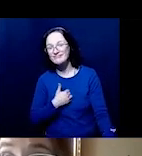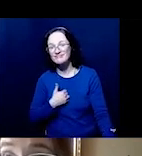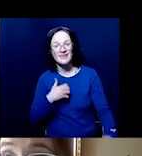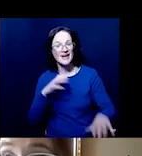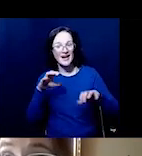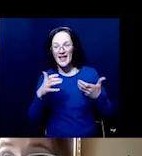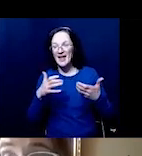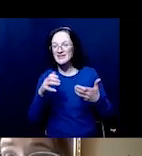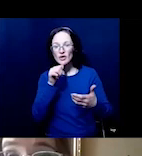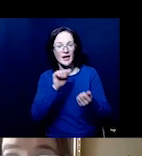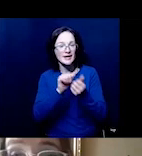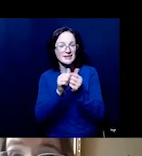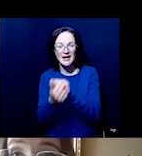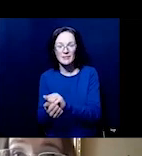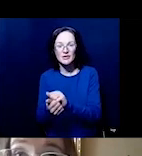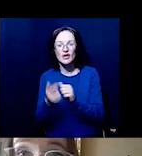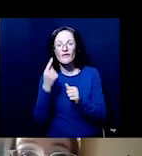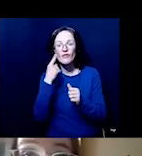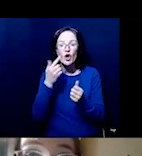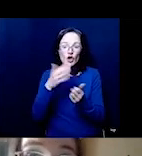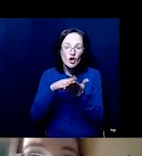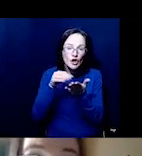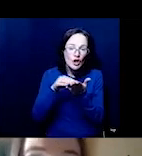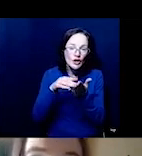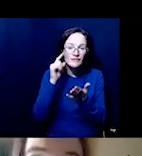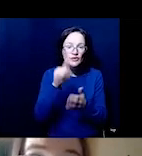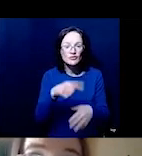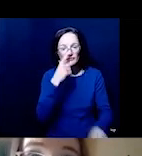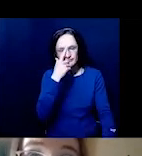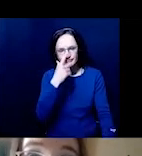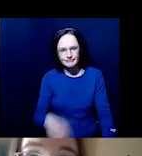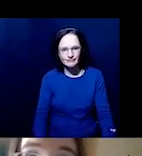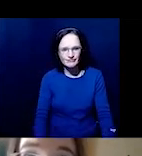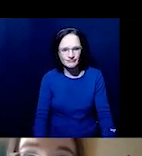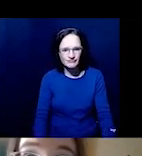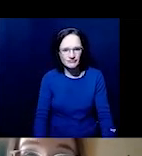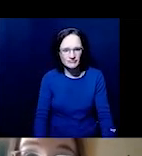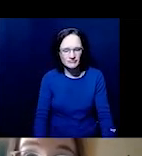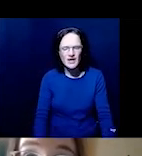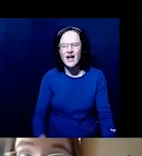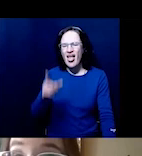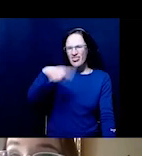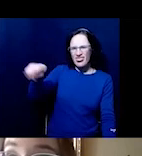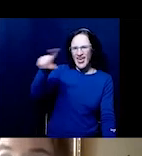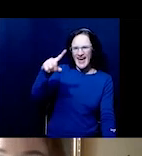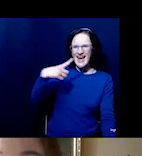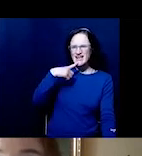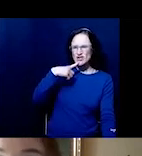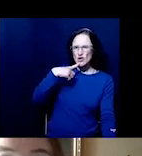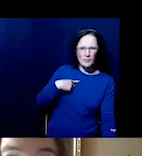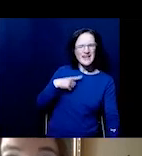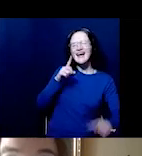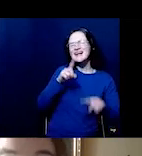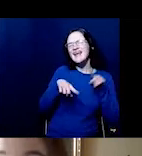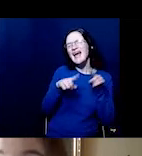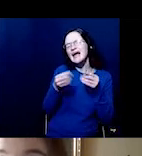to having a good learning space for you. Was told they cannot give preferential treatment.